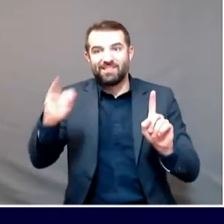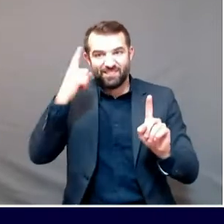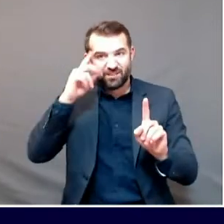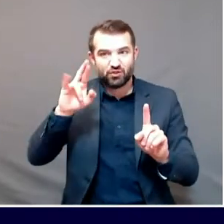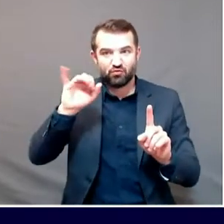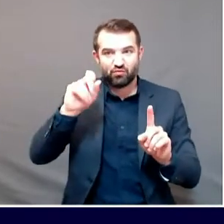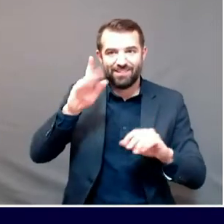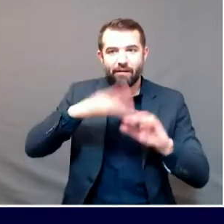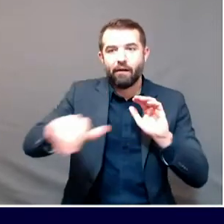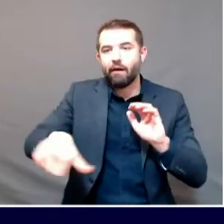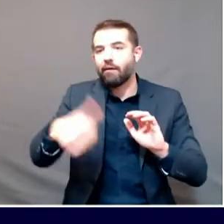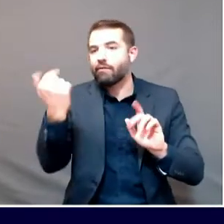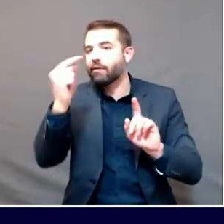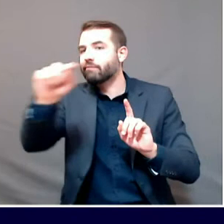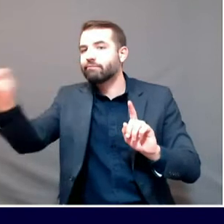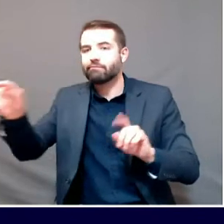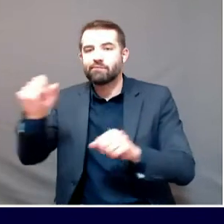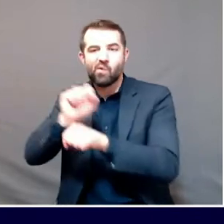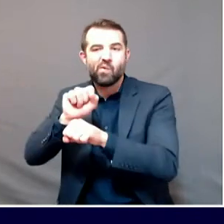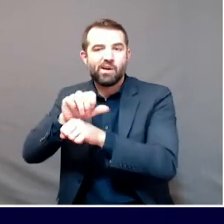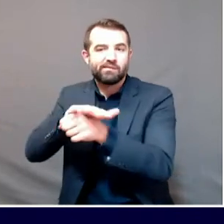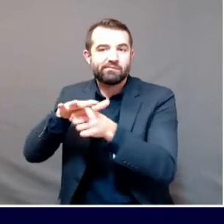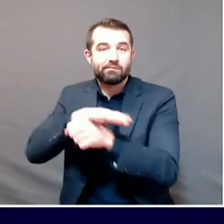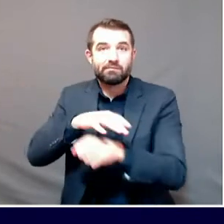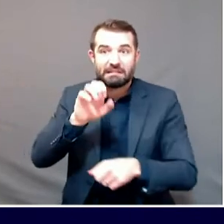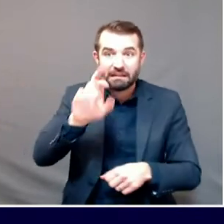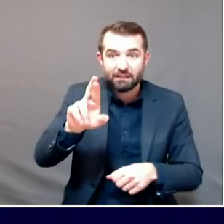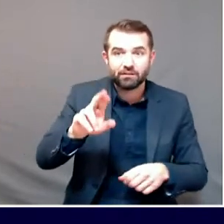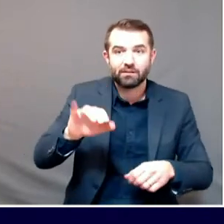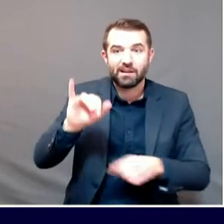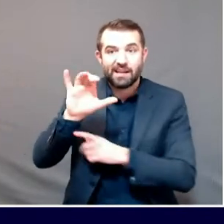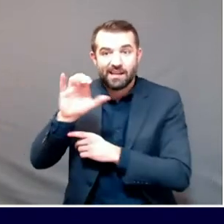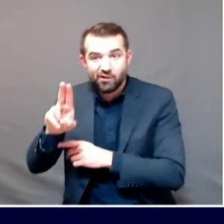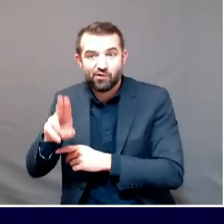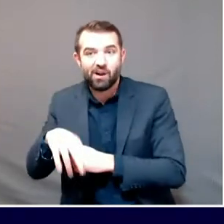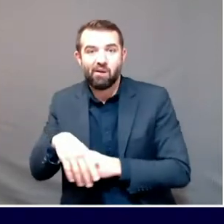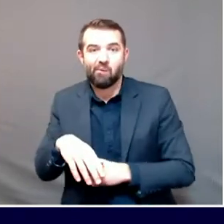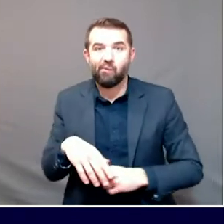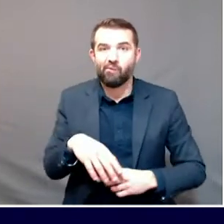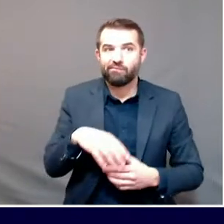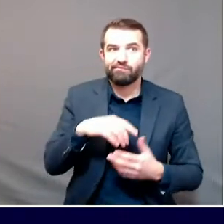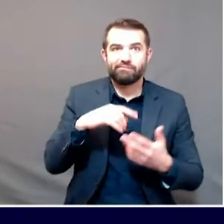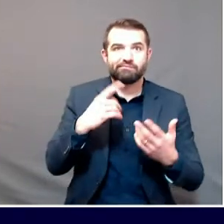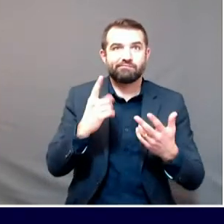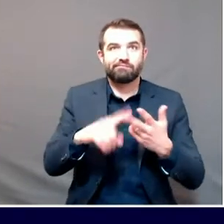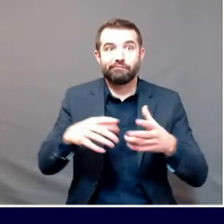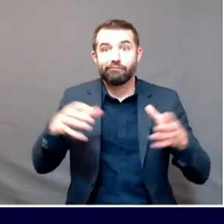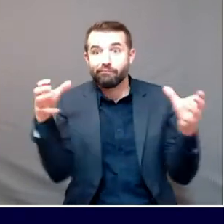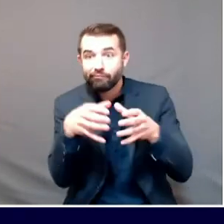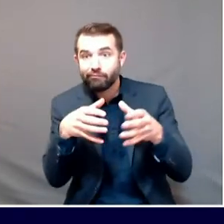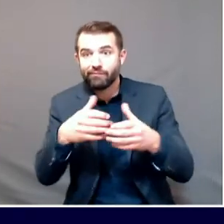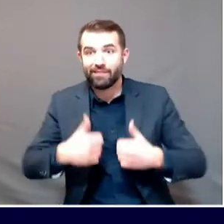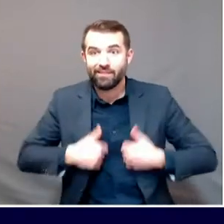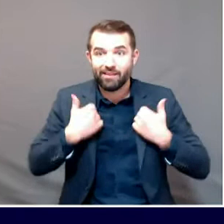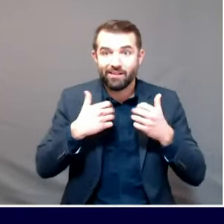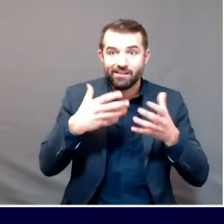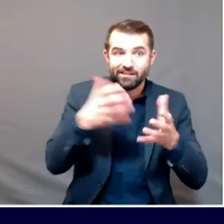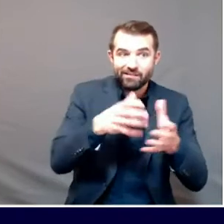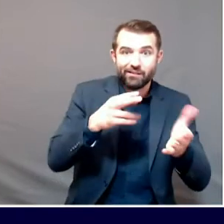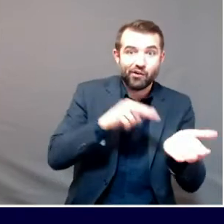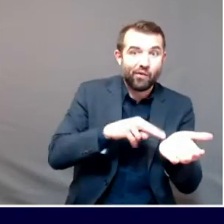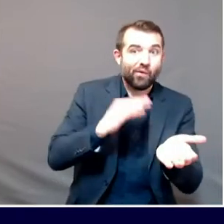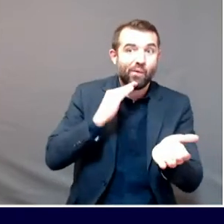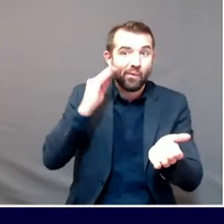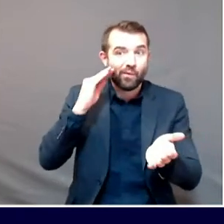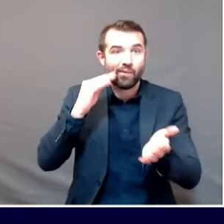staff, ICU staff, individuals who work, say, in congregate living settings like nursing homes.